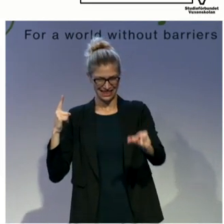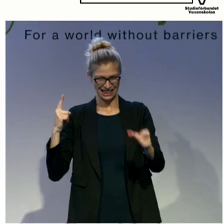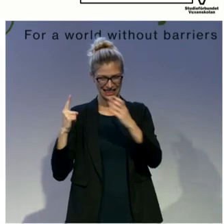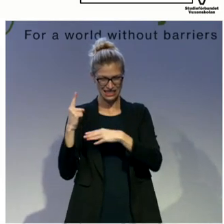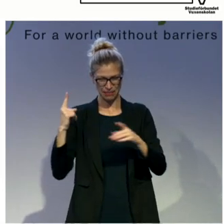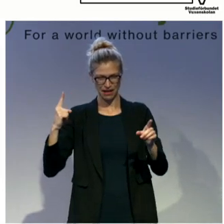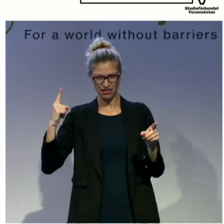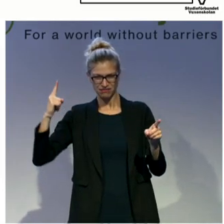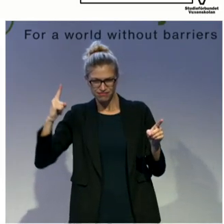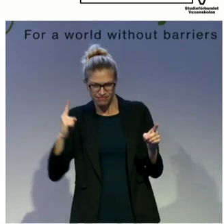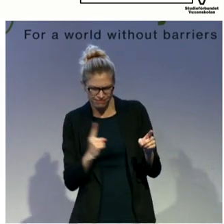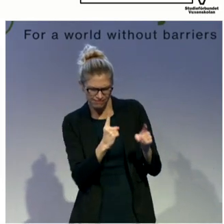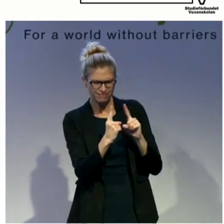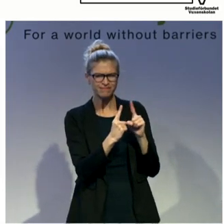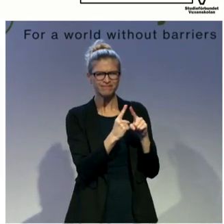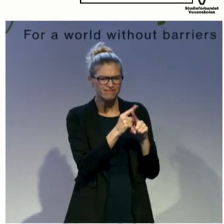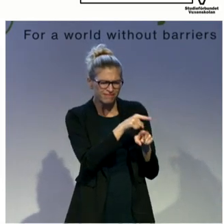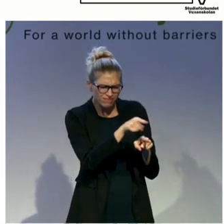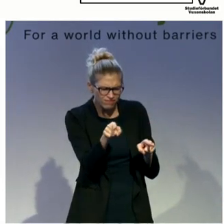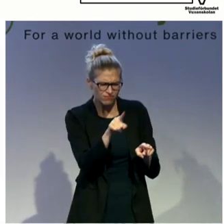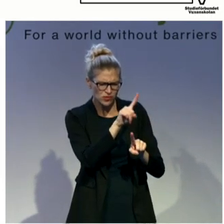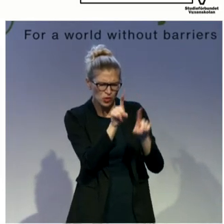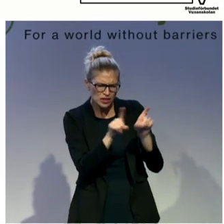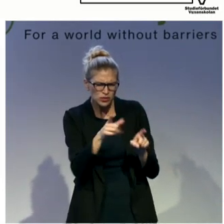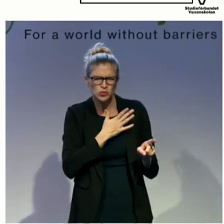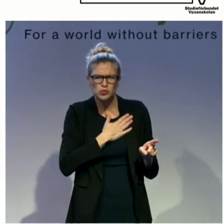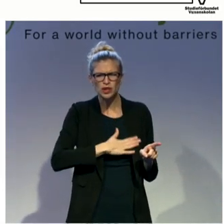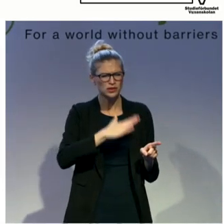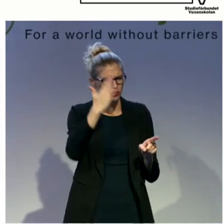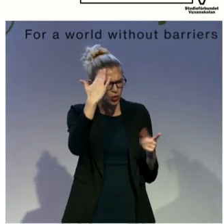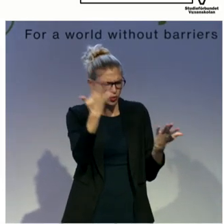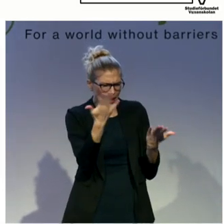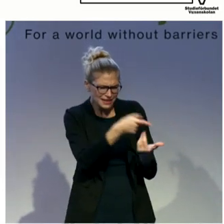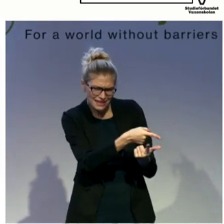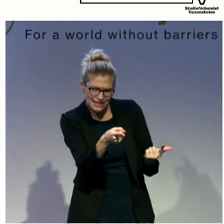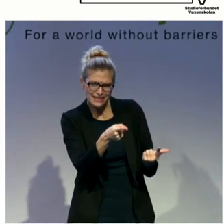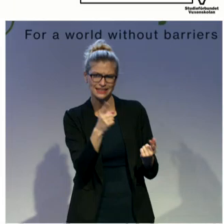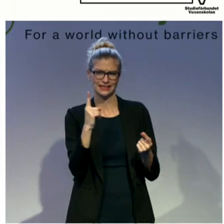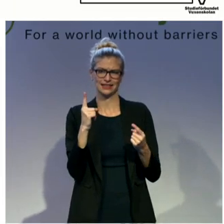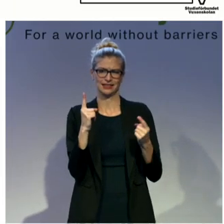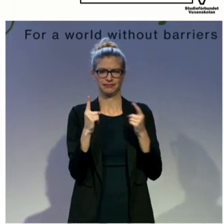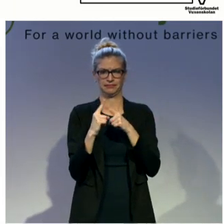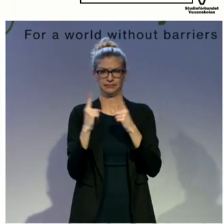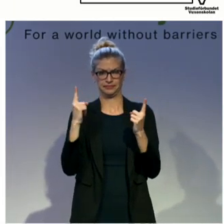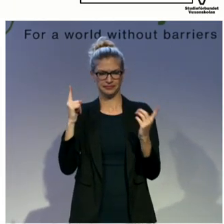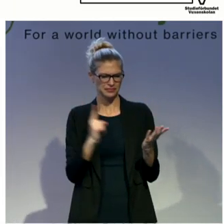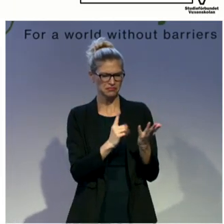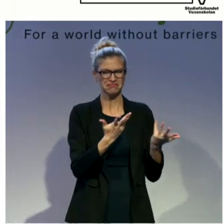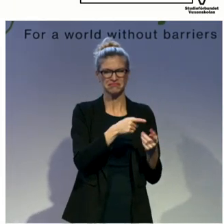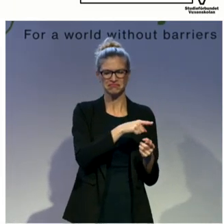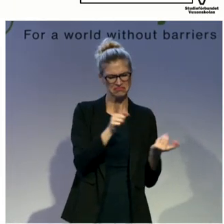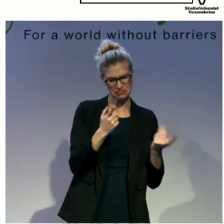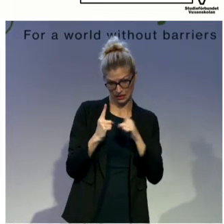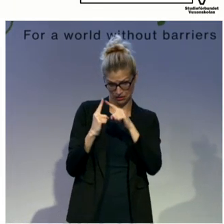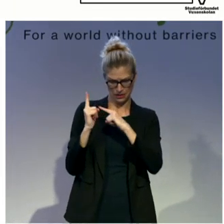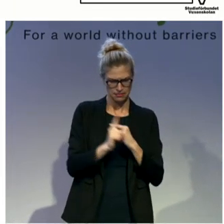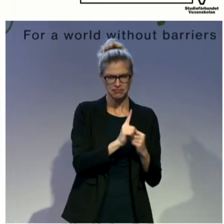the questions. We used newspapers in easy-to-read Swedish and other